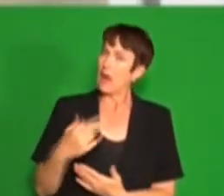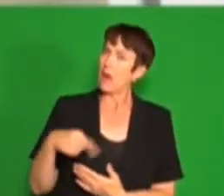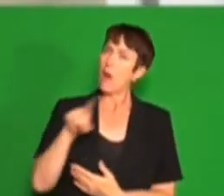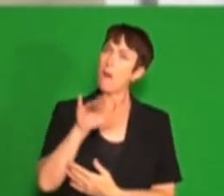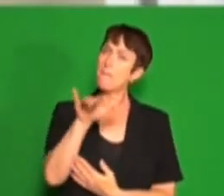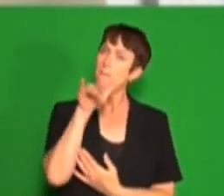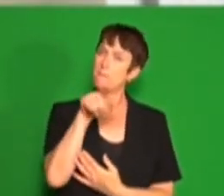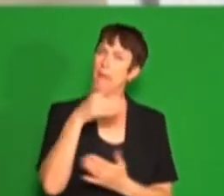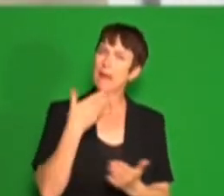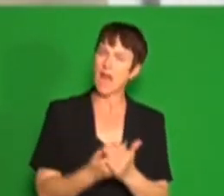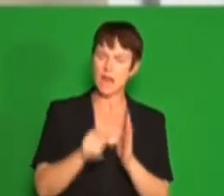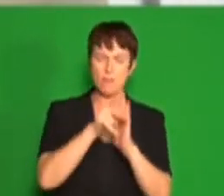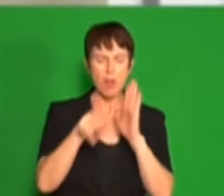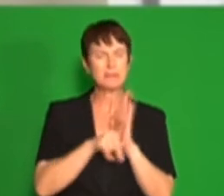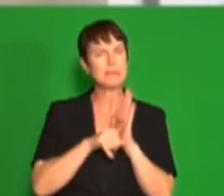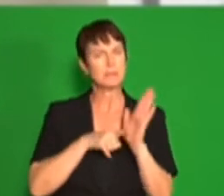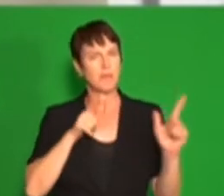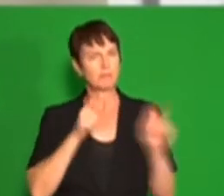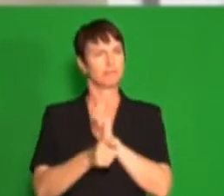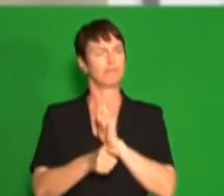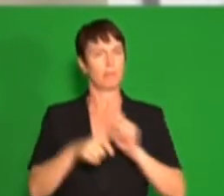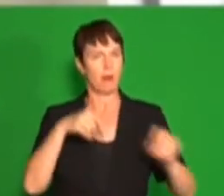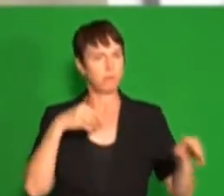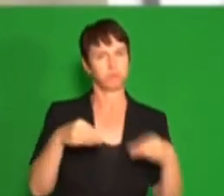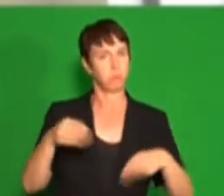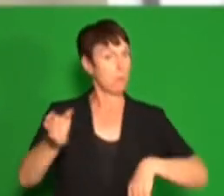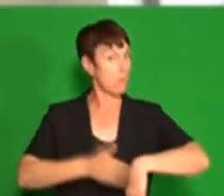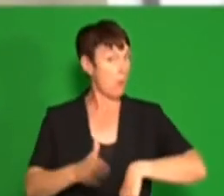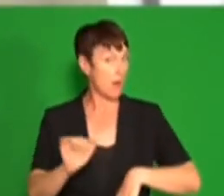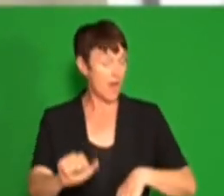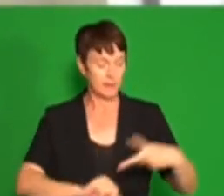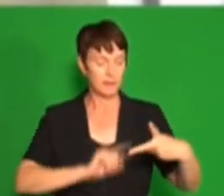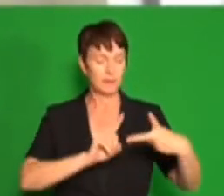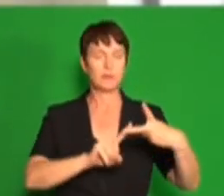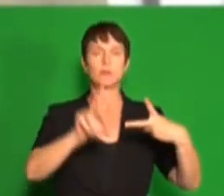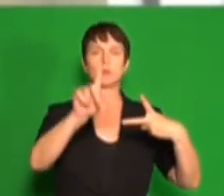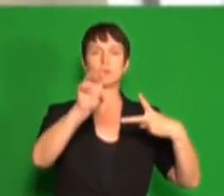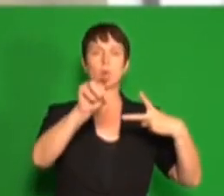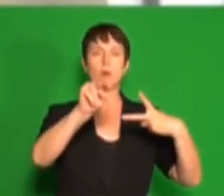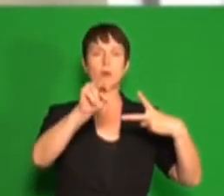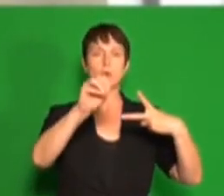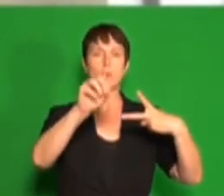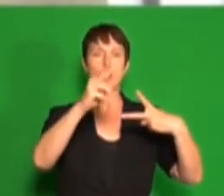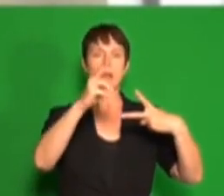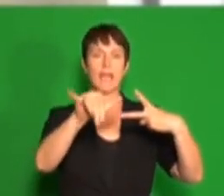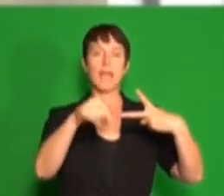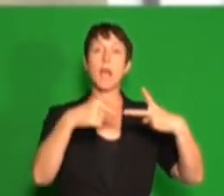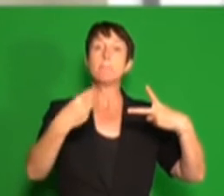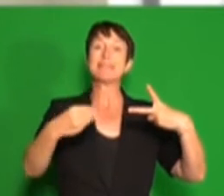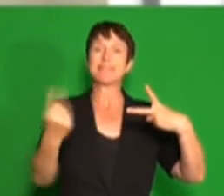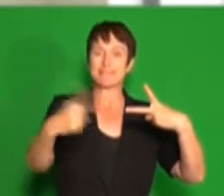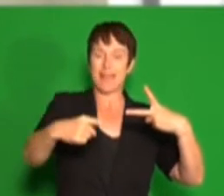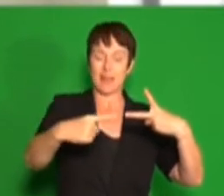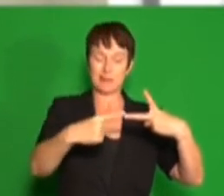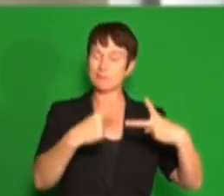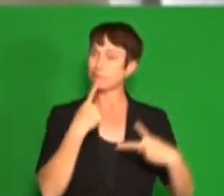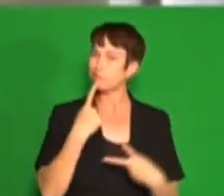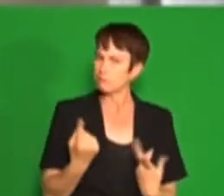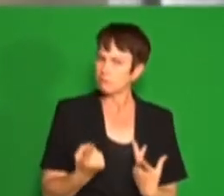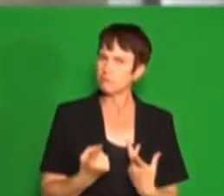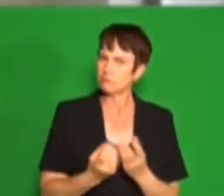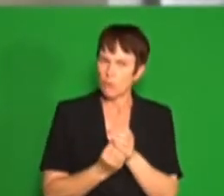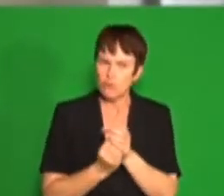policy? I've got one from Lindley Donnelly from the Business Day. Given the growth outlook and worries about the